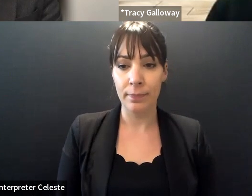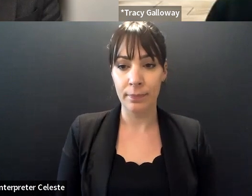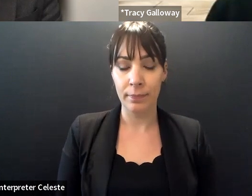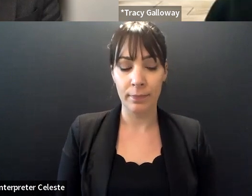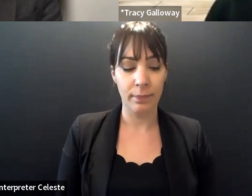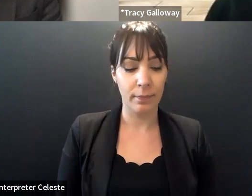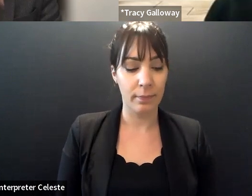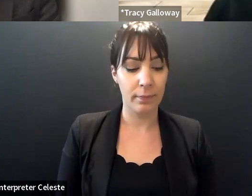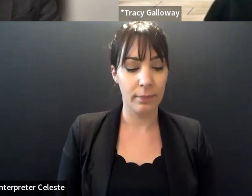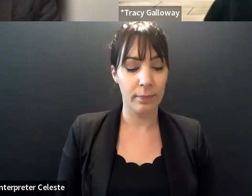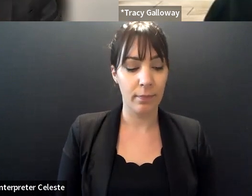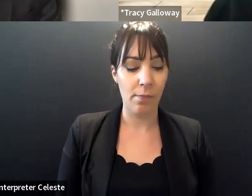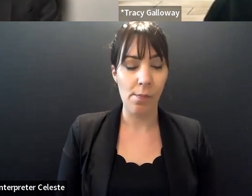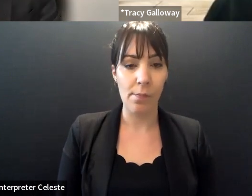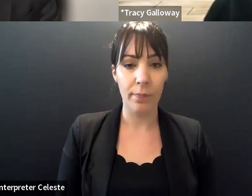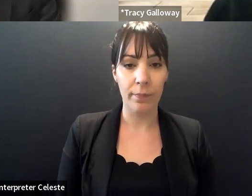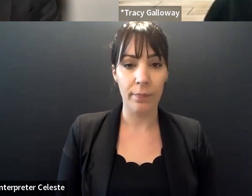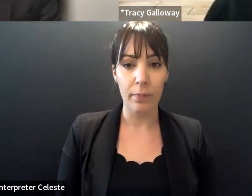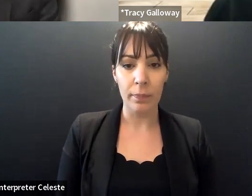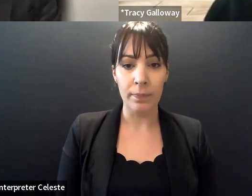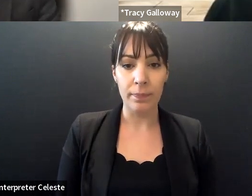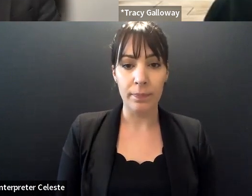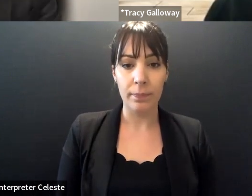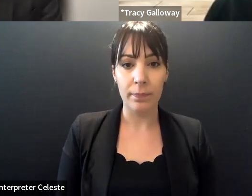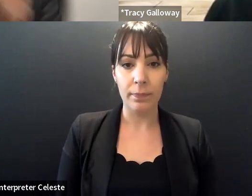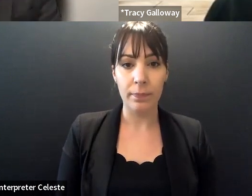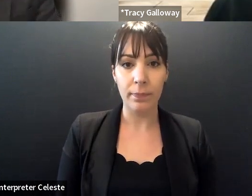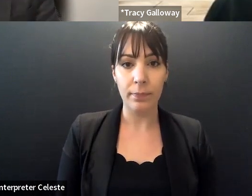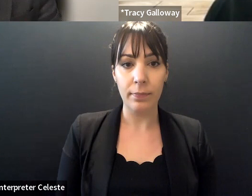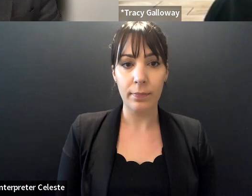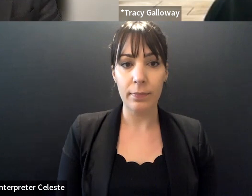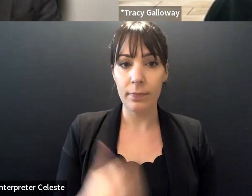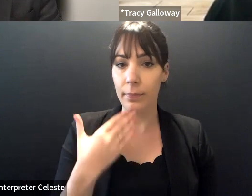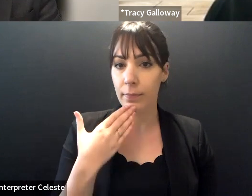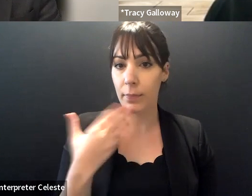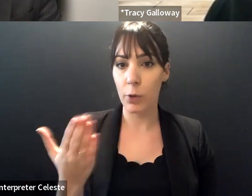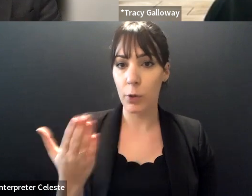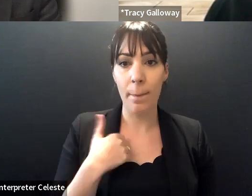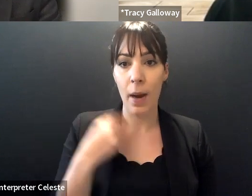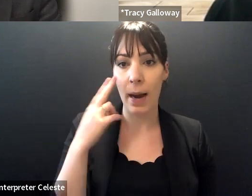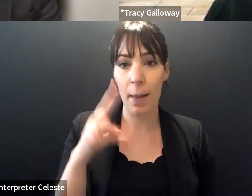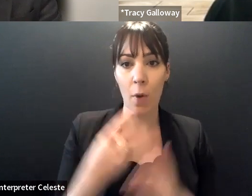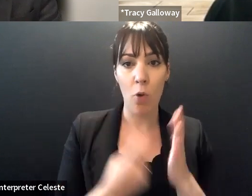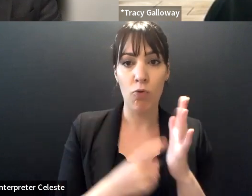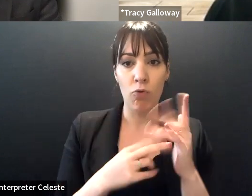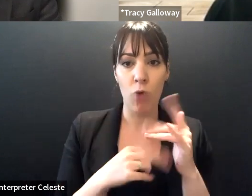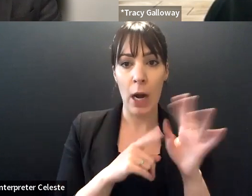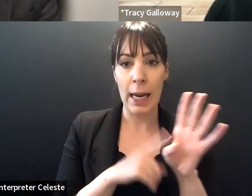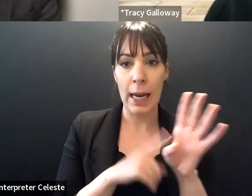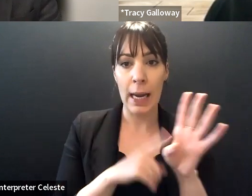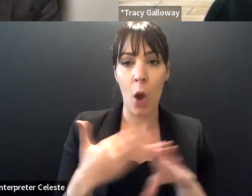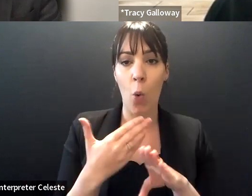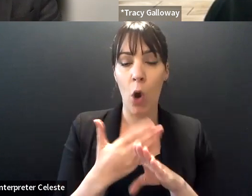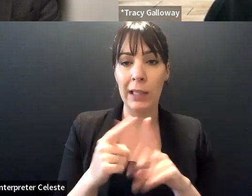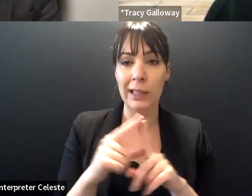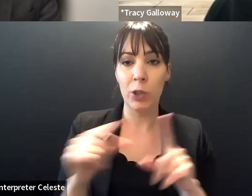Thank you. Thank you, Tracy. Thank you, Chiminda. Good afternoon, everyone. My name is Ronnie Andrade. I work as digital accessibility lead at